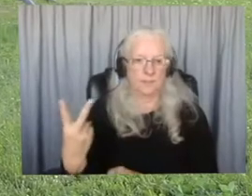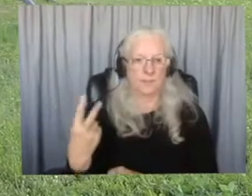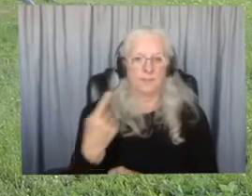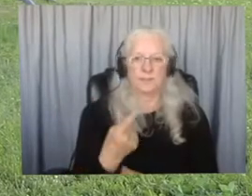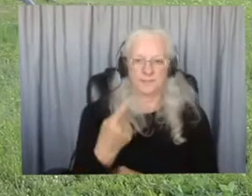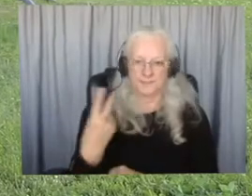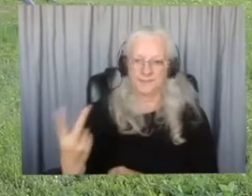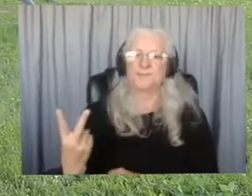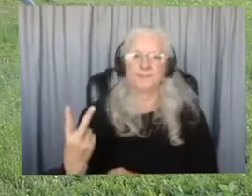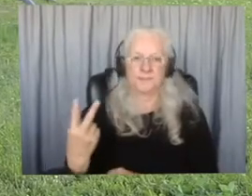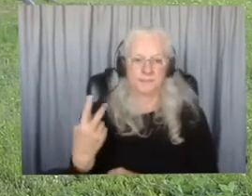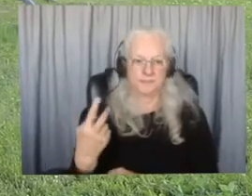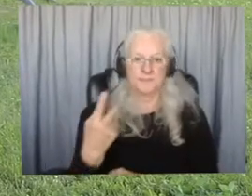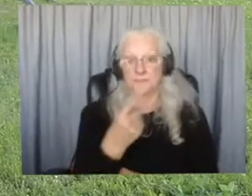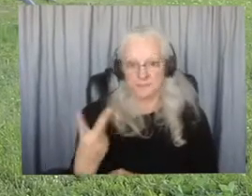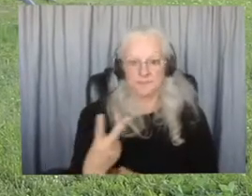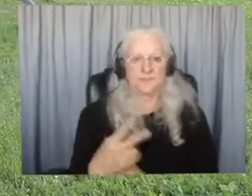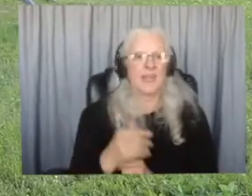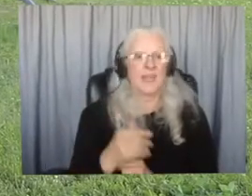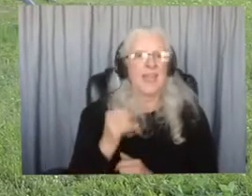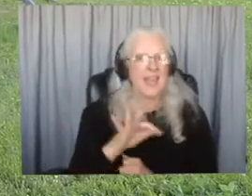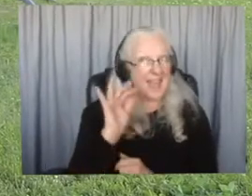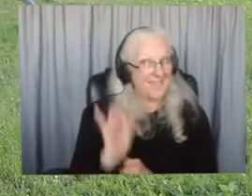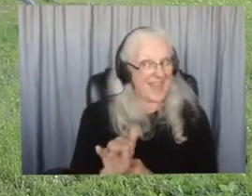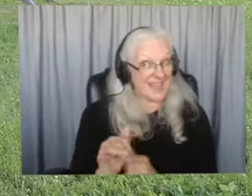1-2-1-2. 1-2-1-2. 1-2-1-2. 1-2. If this dance step is new to you, let's